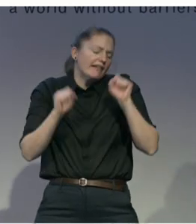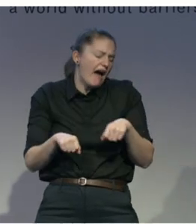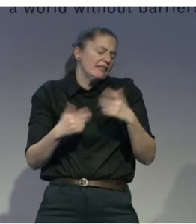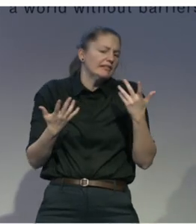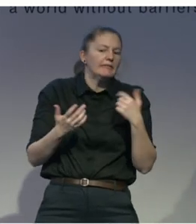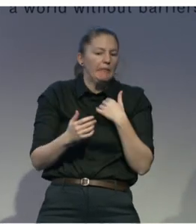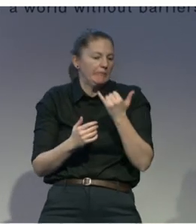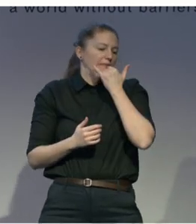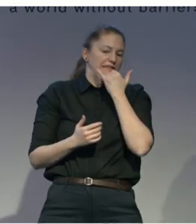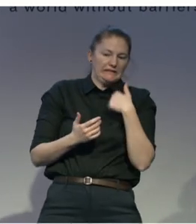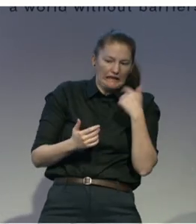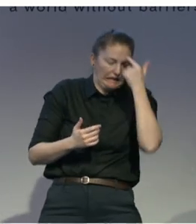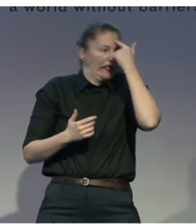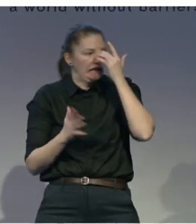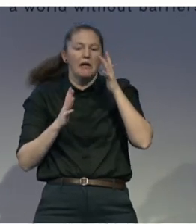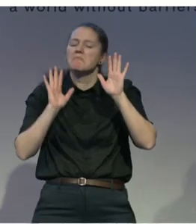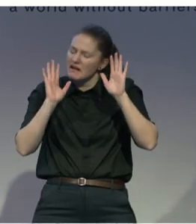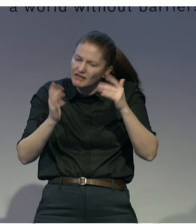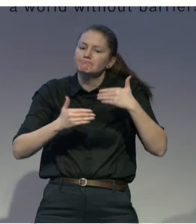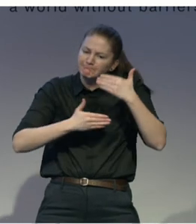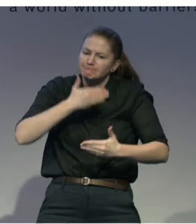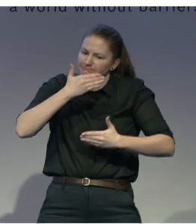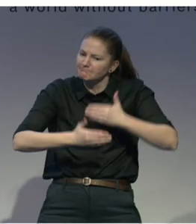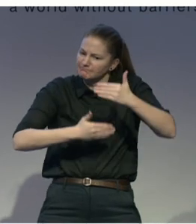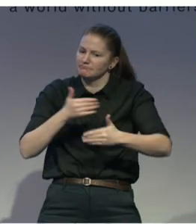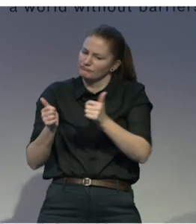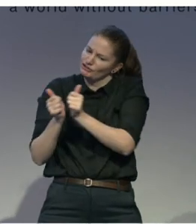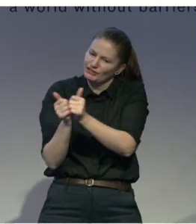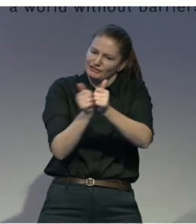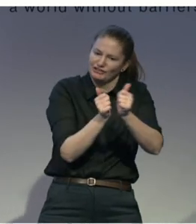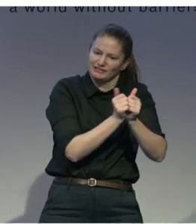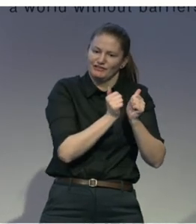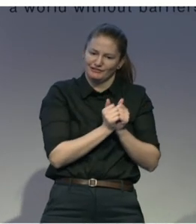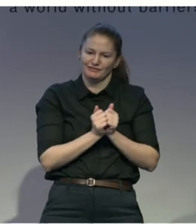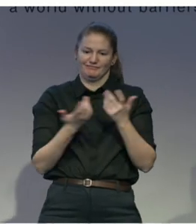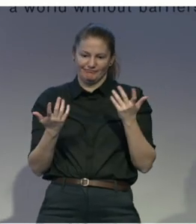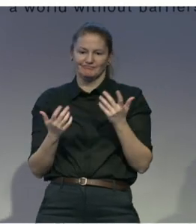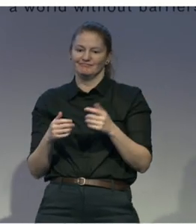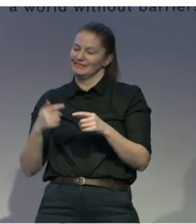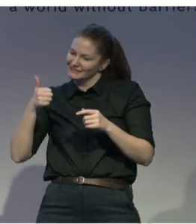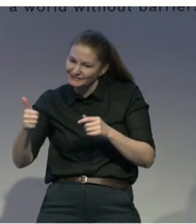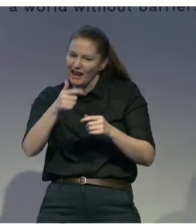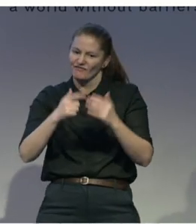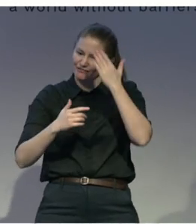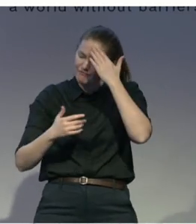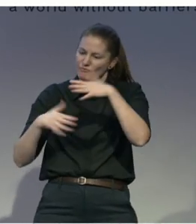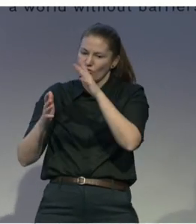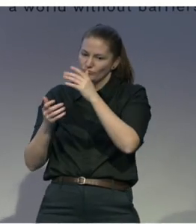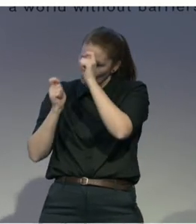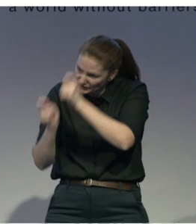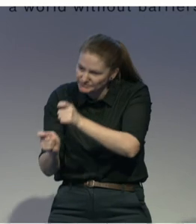of Ecuador are consolidated as they where they are, people willing to make a better society for